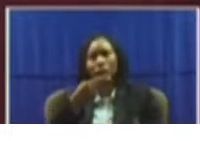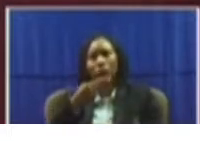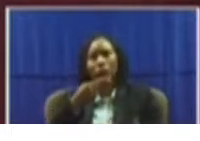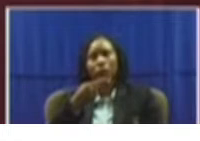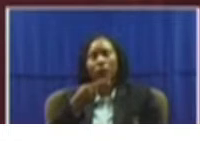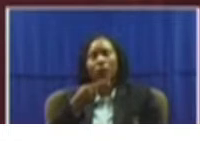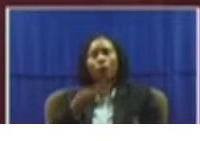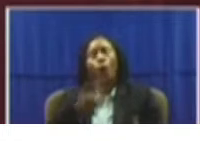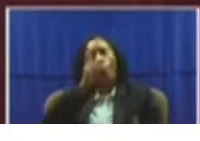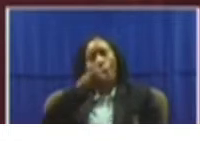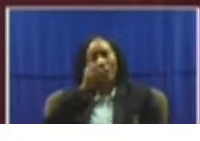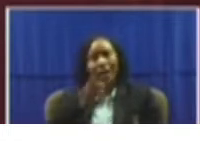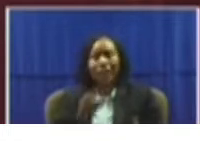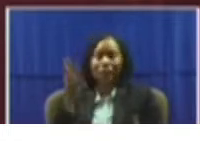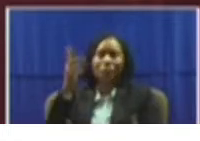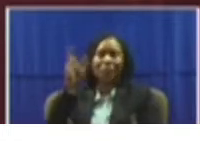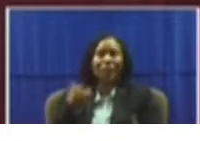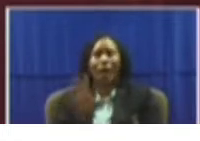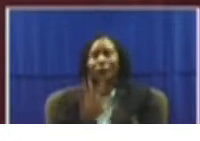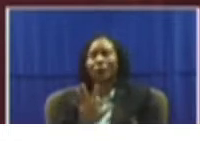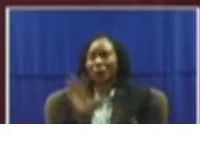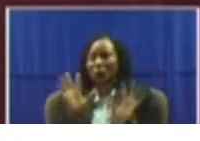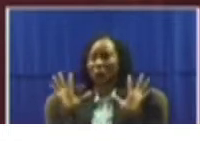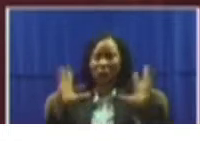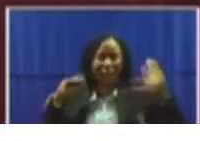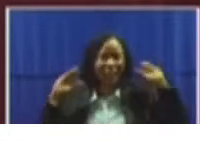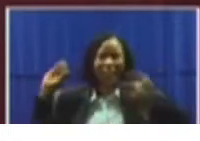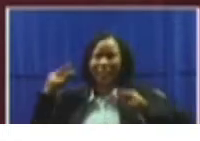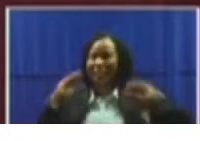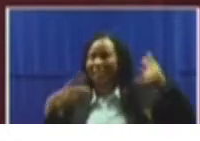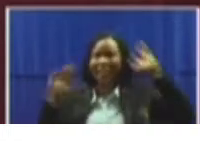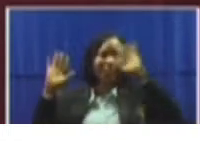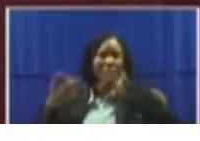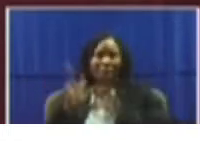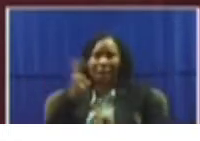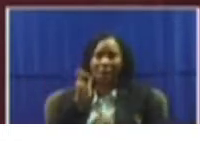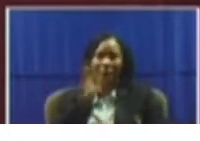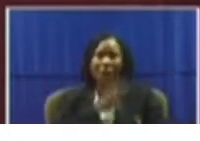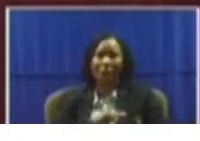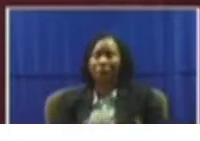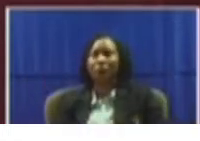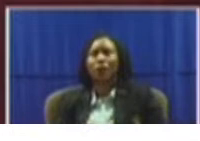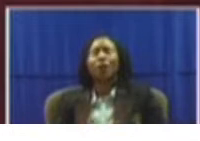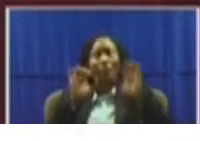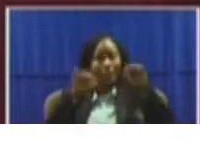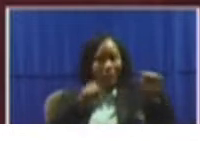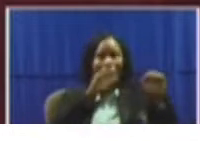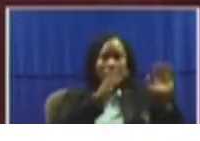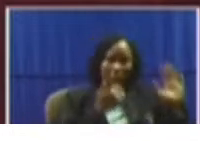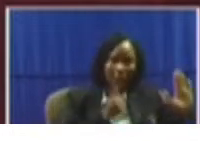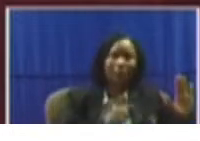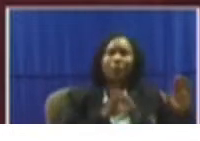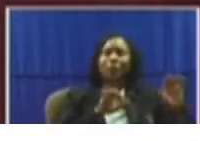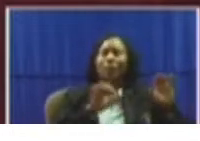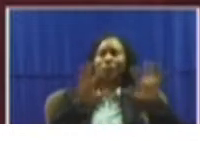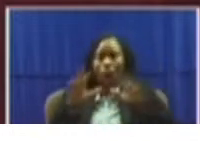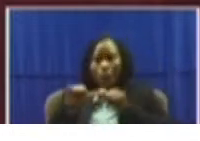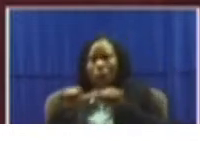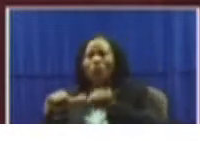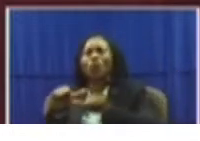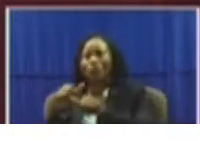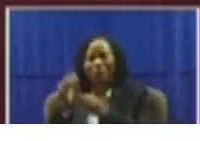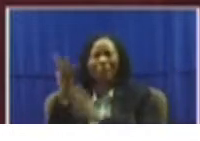Order, Speaker. Order. Honorable, yes, please. May I continue, Madam